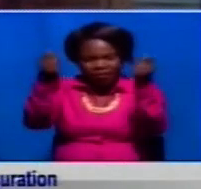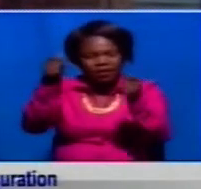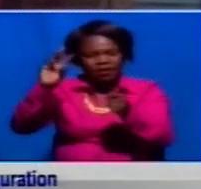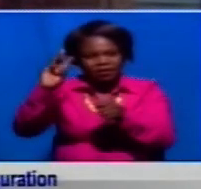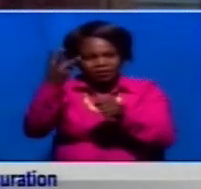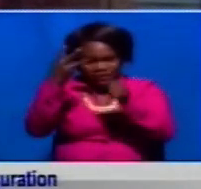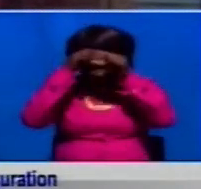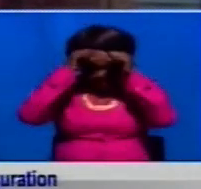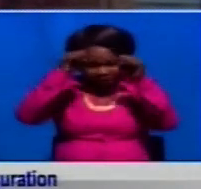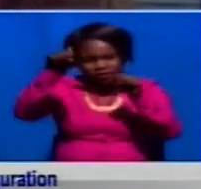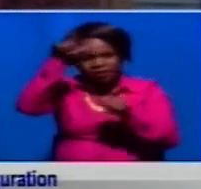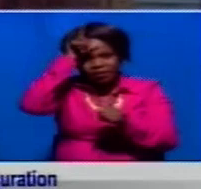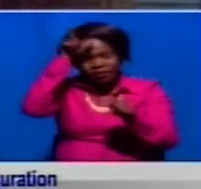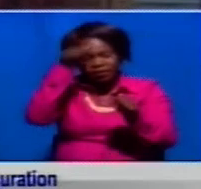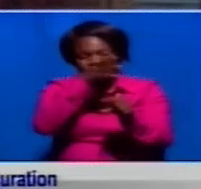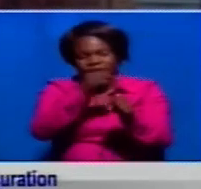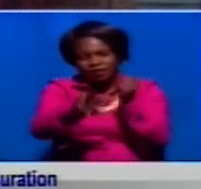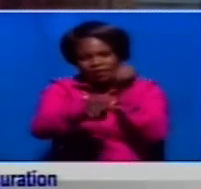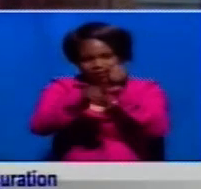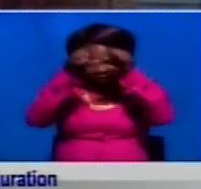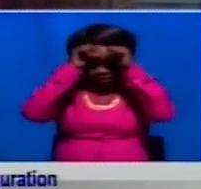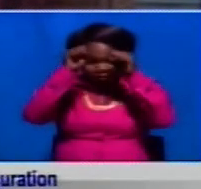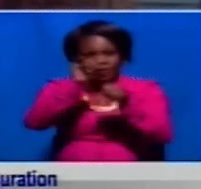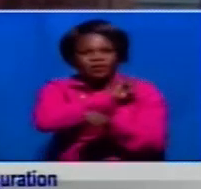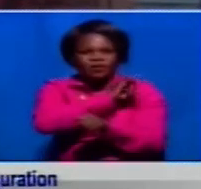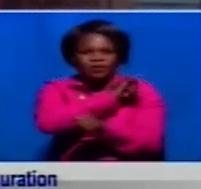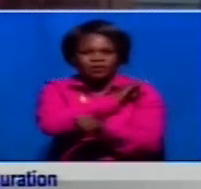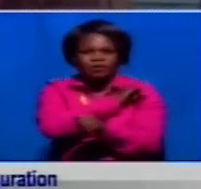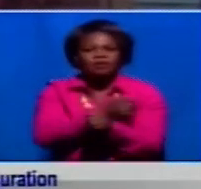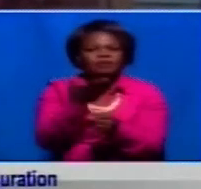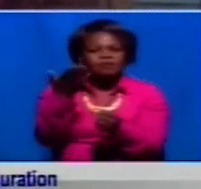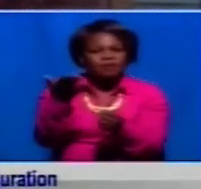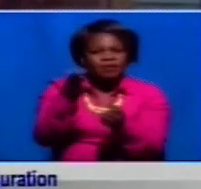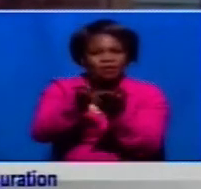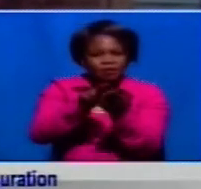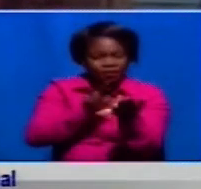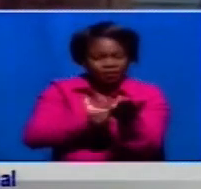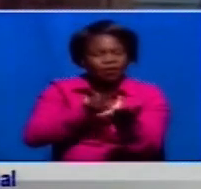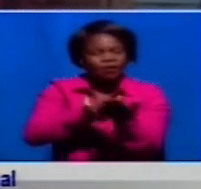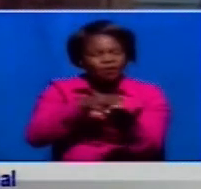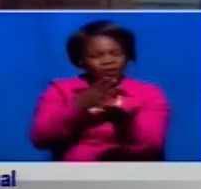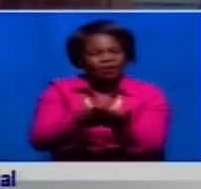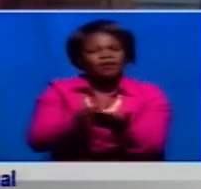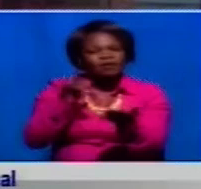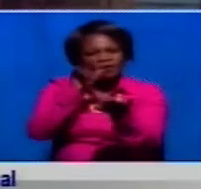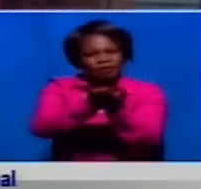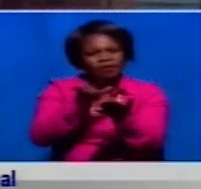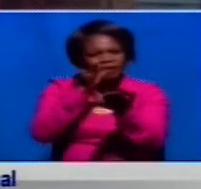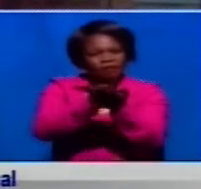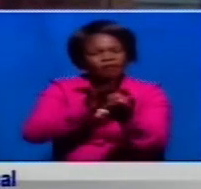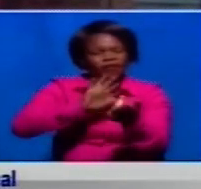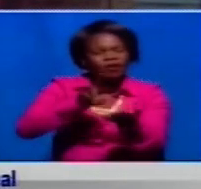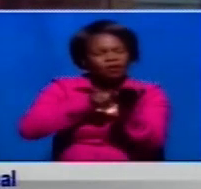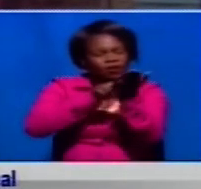Lungu, and Vice President-elect Inongewina. Inatumanza witnessed the arrival of some of the representatives of the